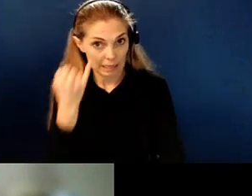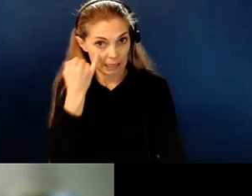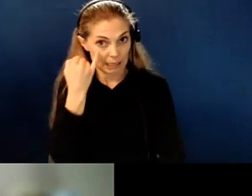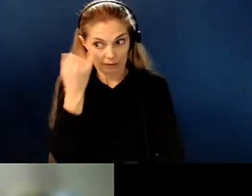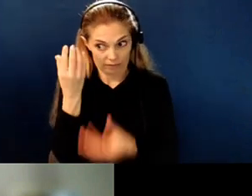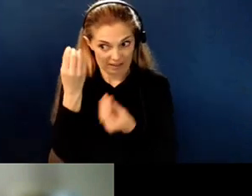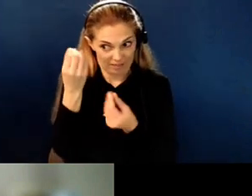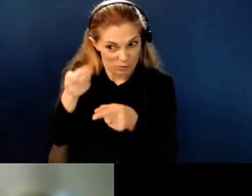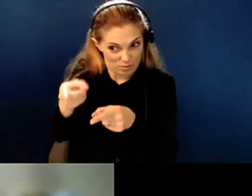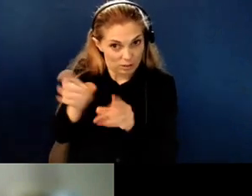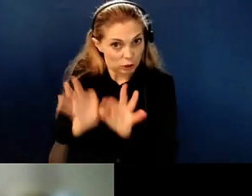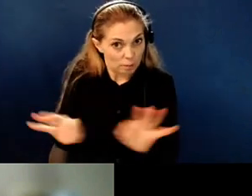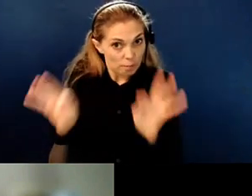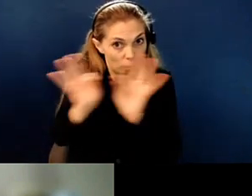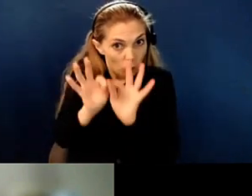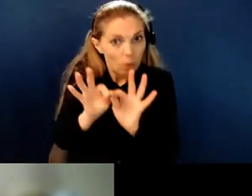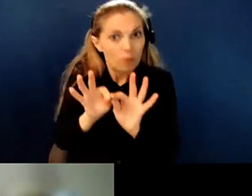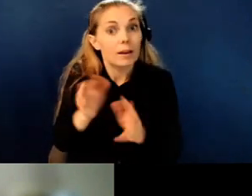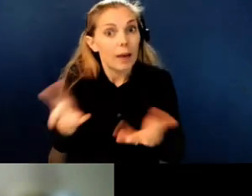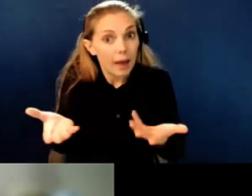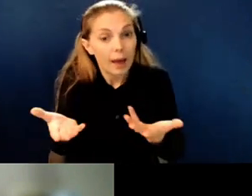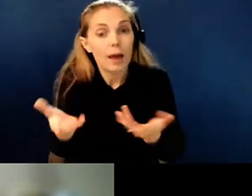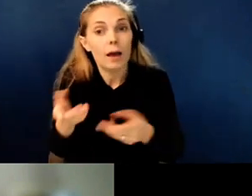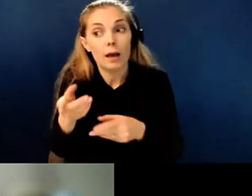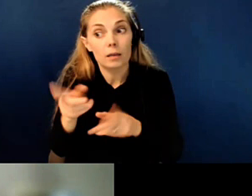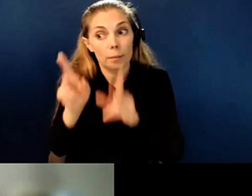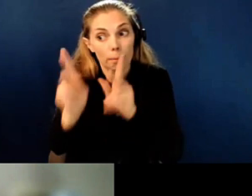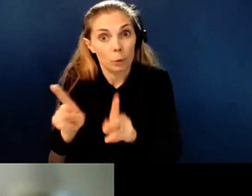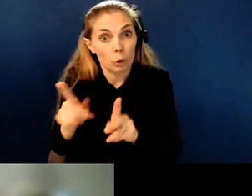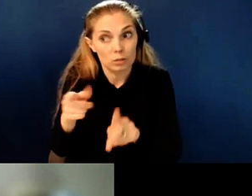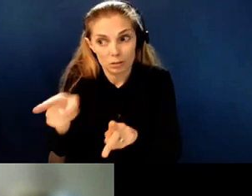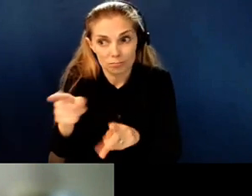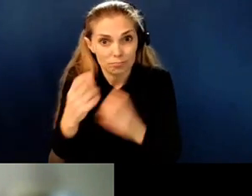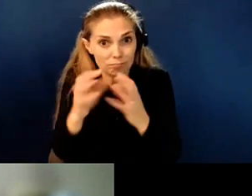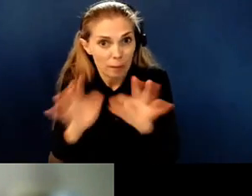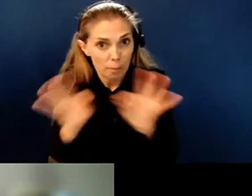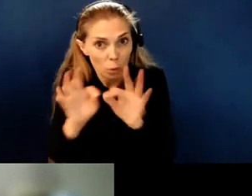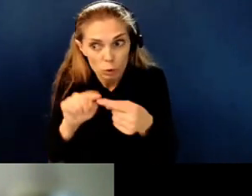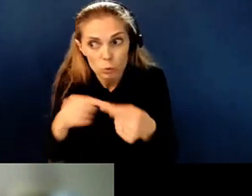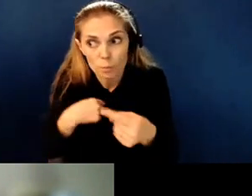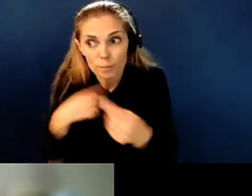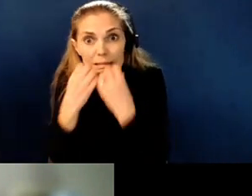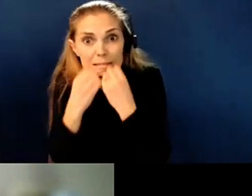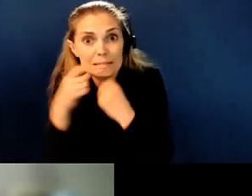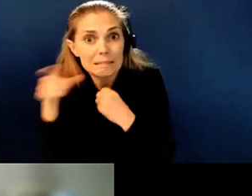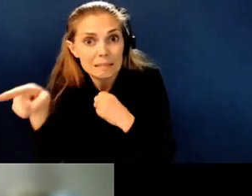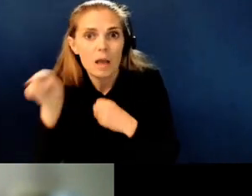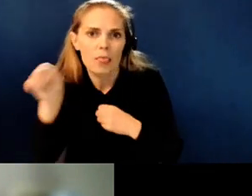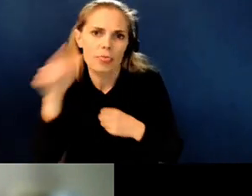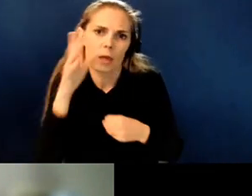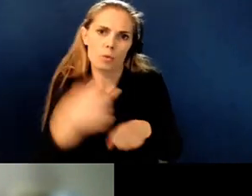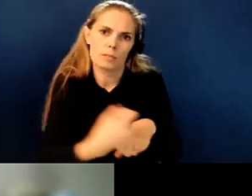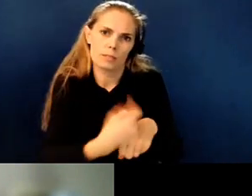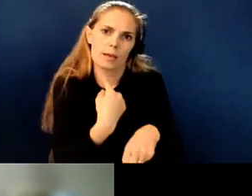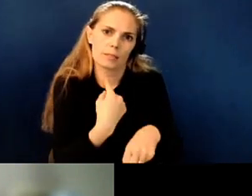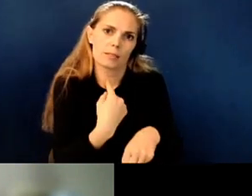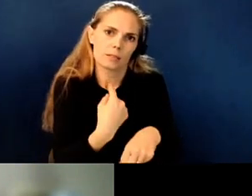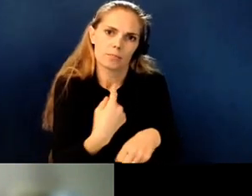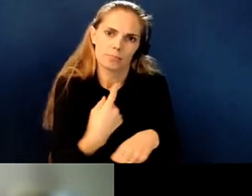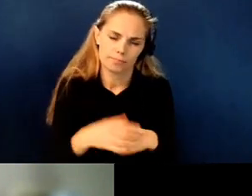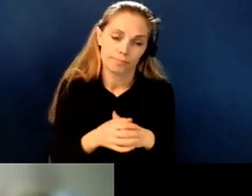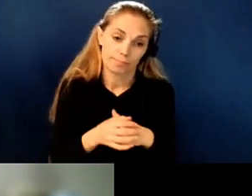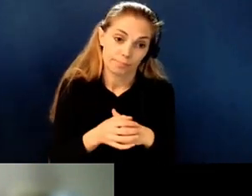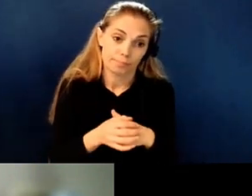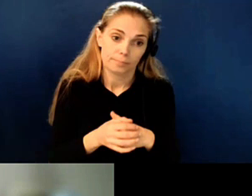you. So this is how basically you reach right into someone's most intimate communication channel and reach them,